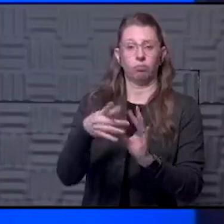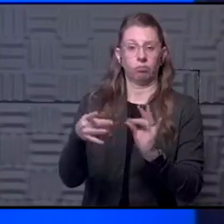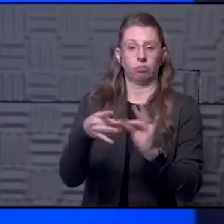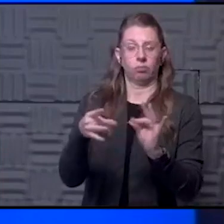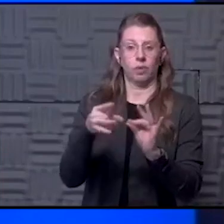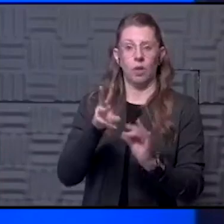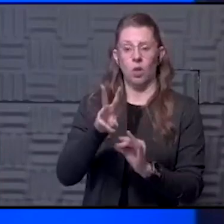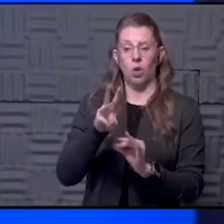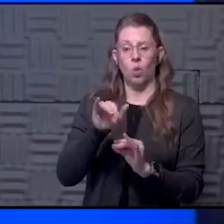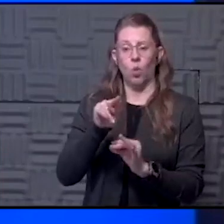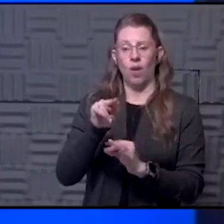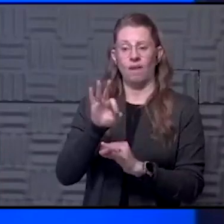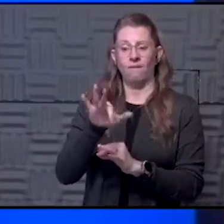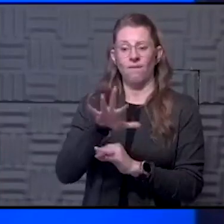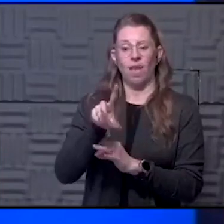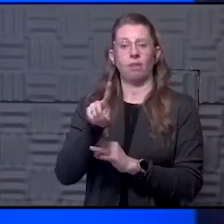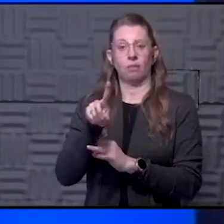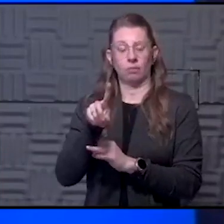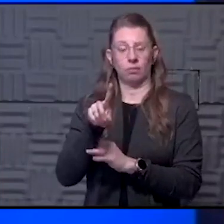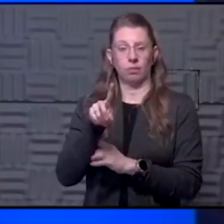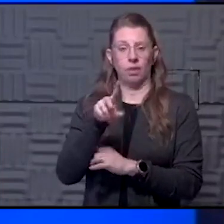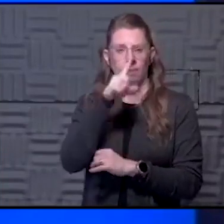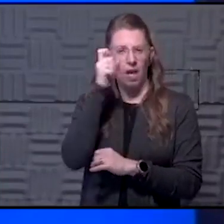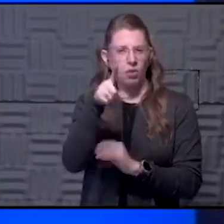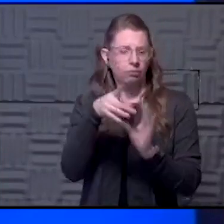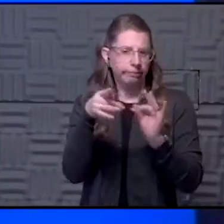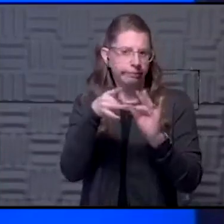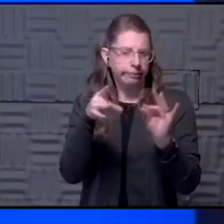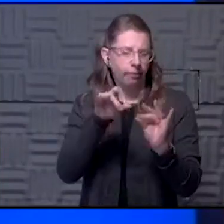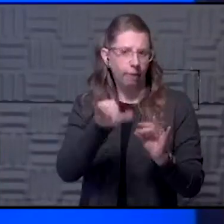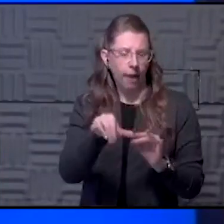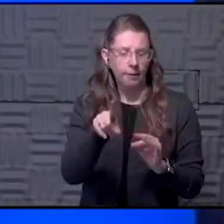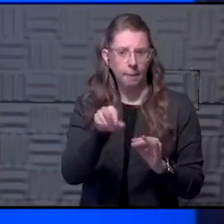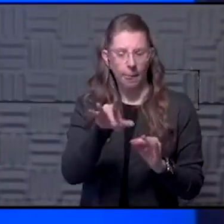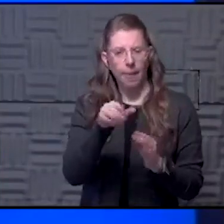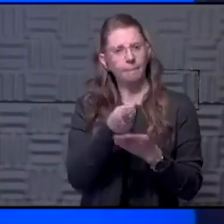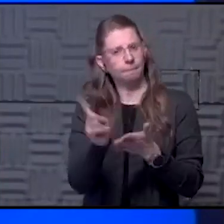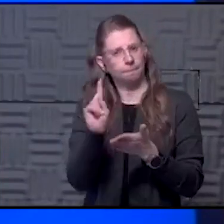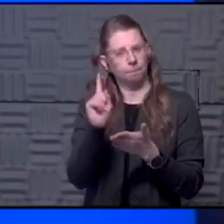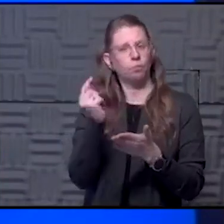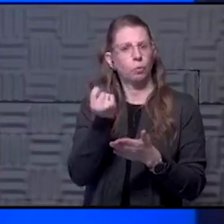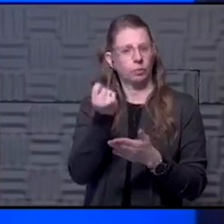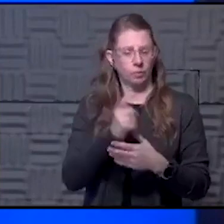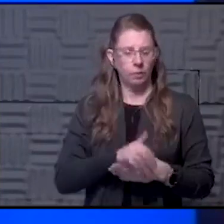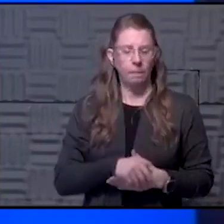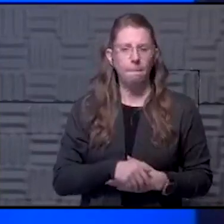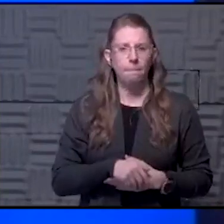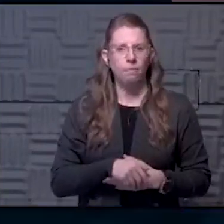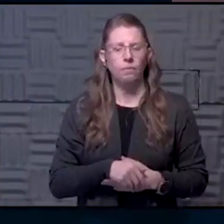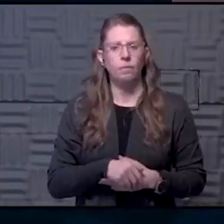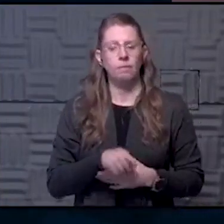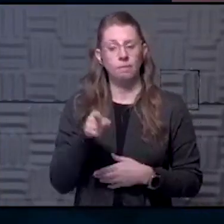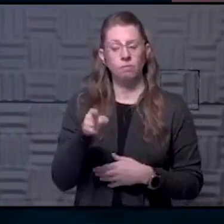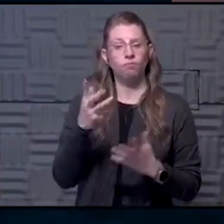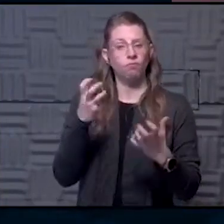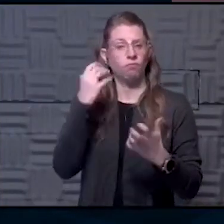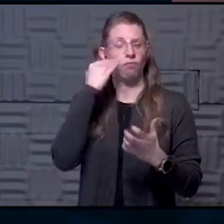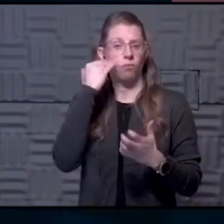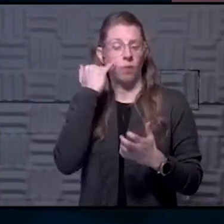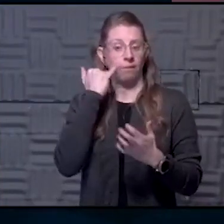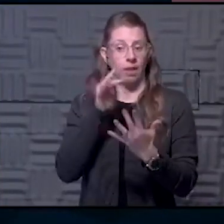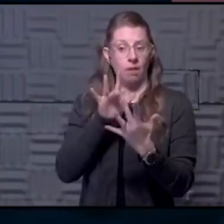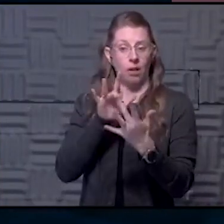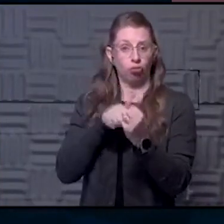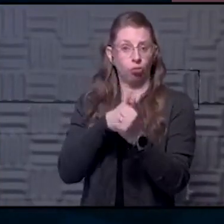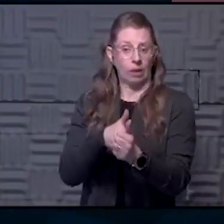is Winfield Correctional Facility, because she said you talked about that last Tuesday. And she wants to know if you've done